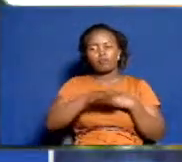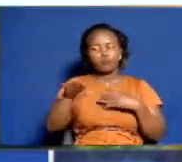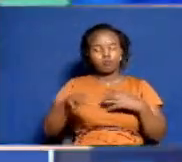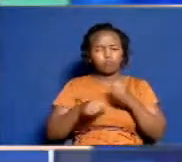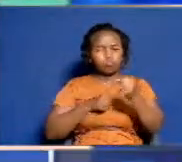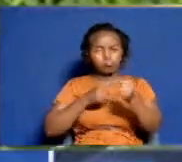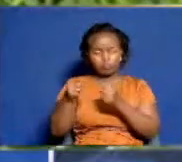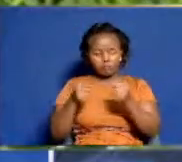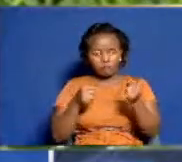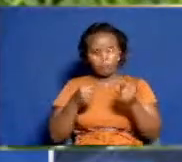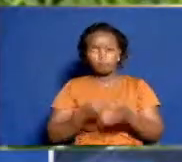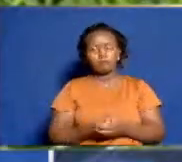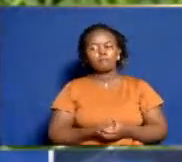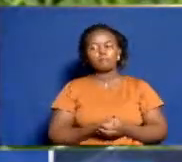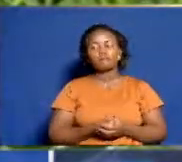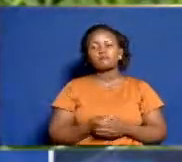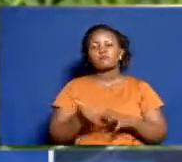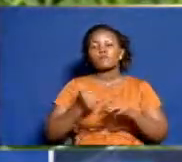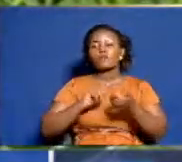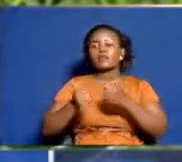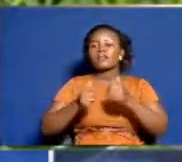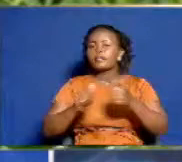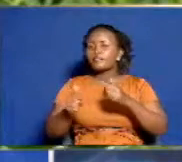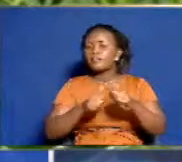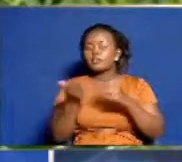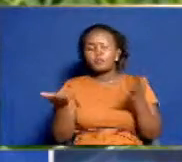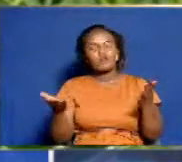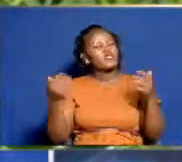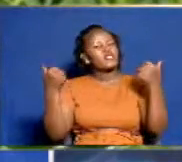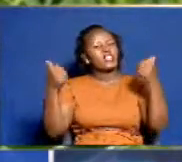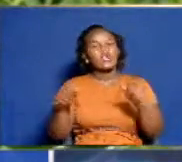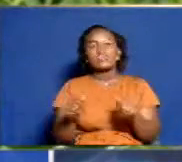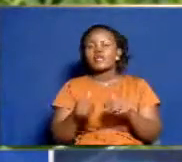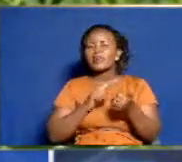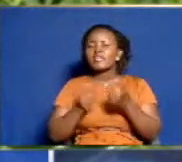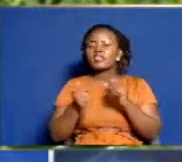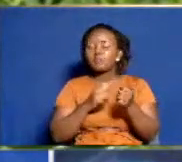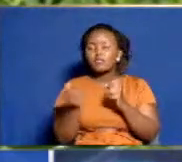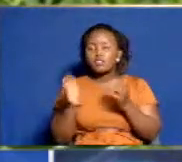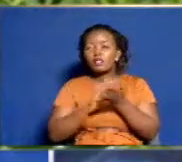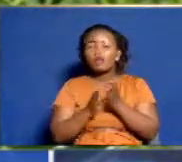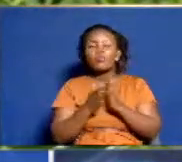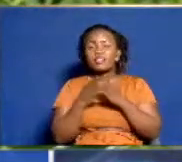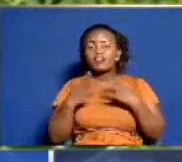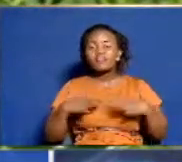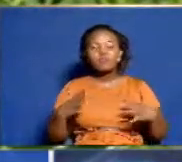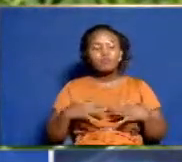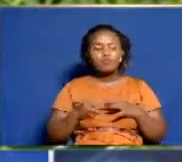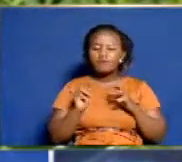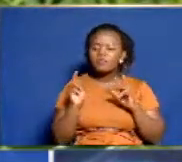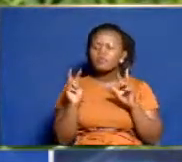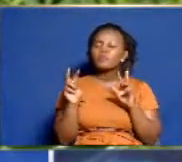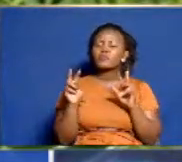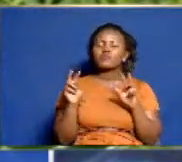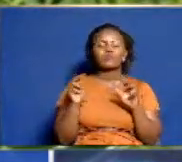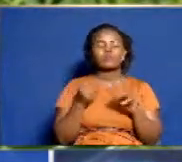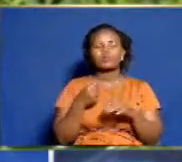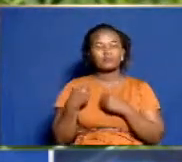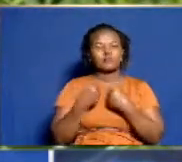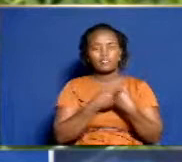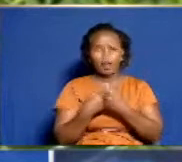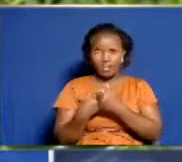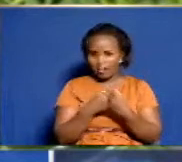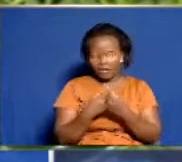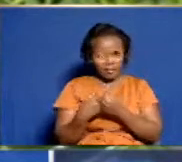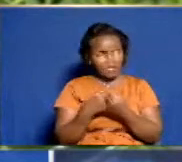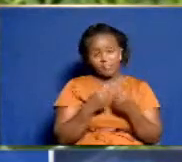camping. Sports, you know, any sport for that matter, without spectators is always a challenge. And so